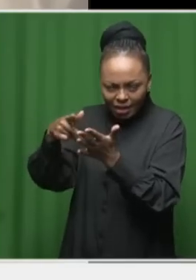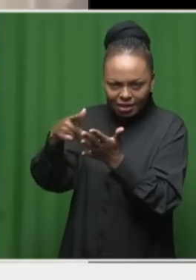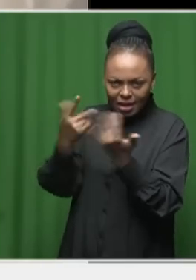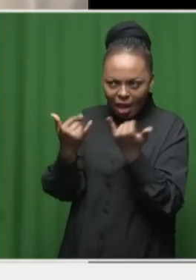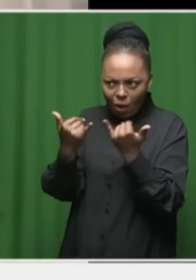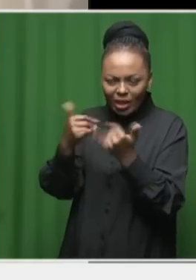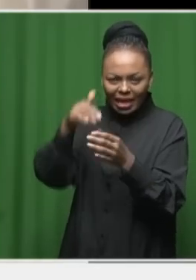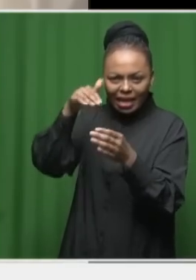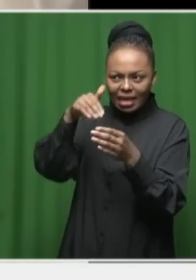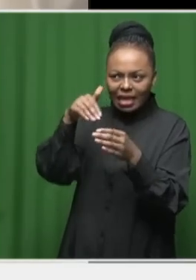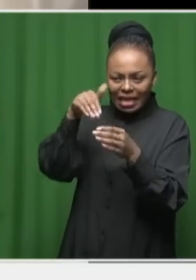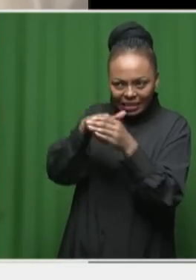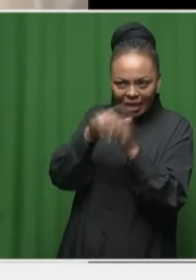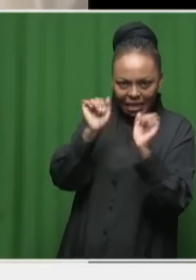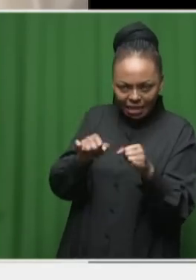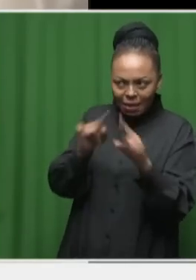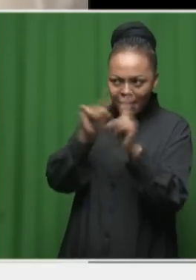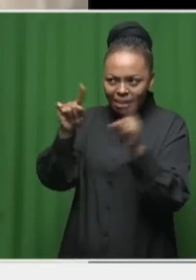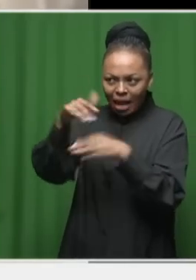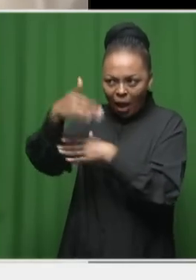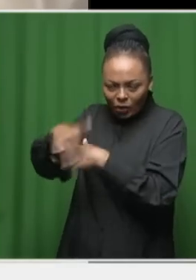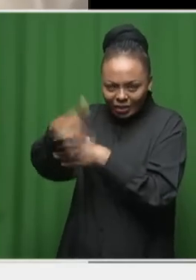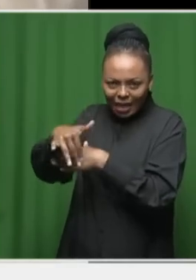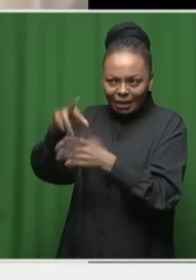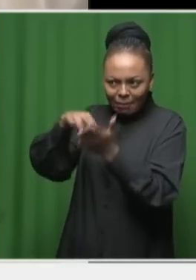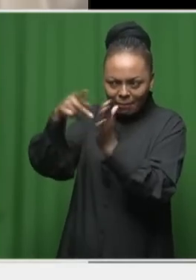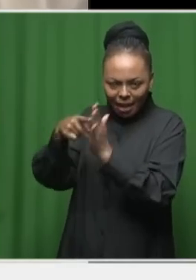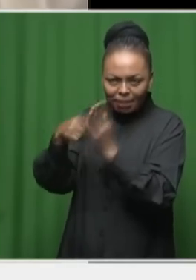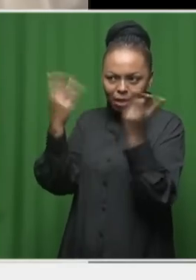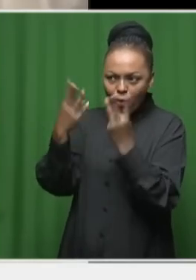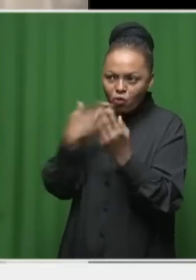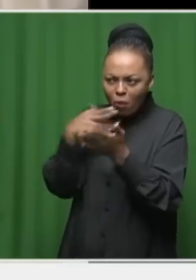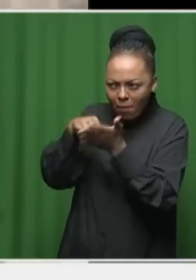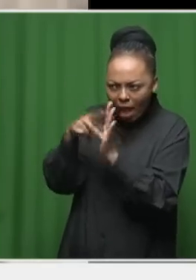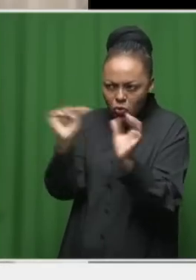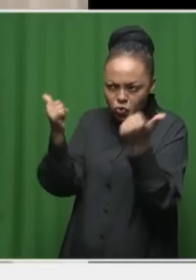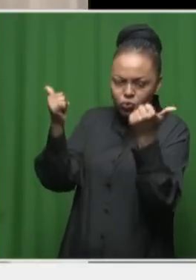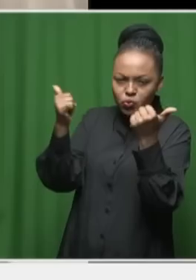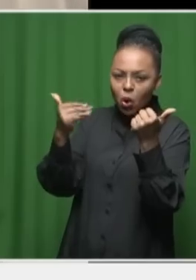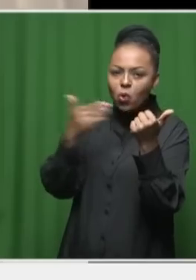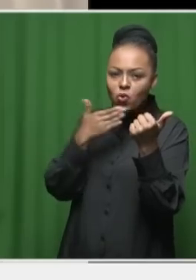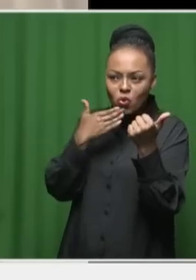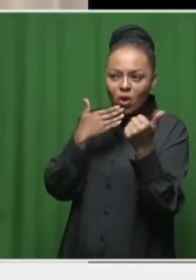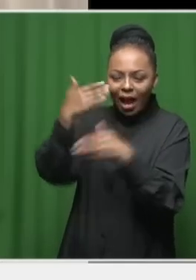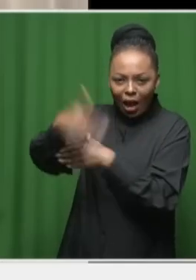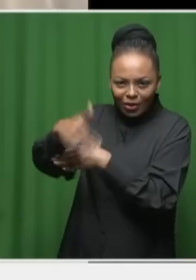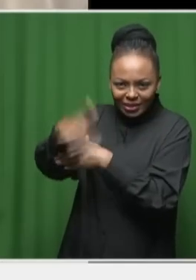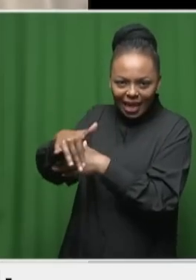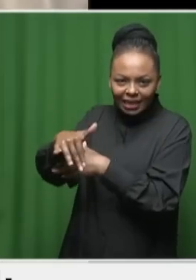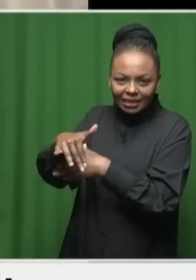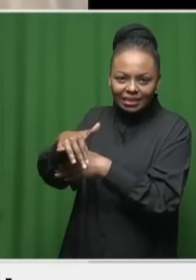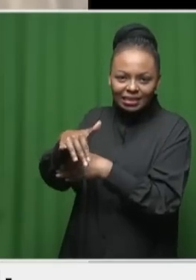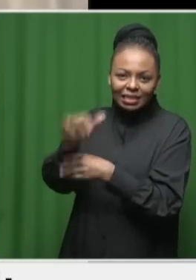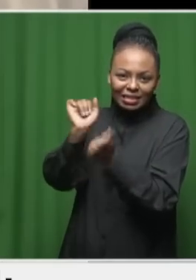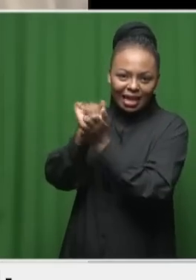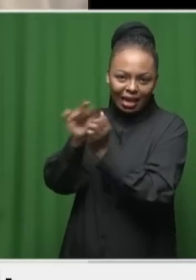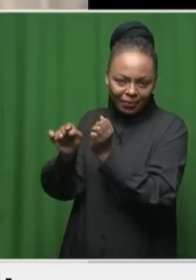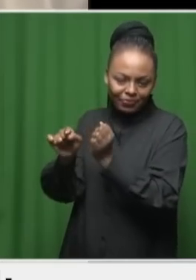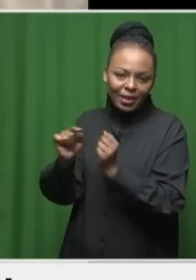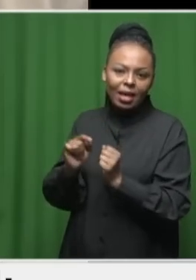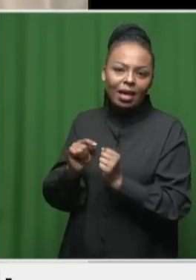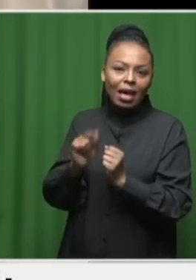jail, but the people that put this thing together must have been outside jail. So I think what happened there is